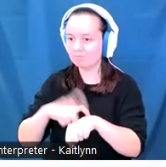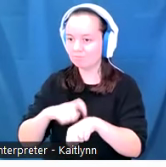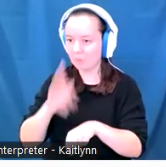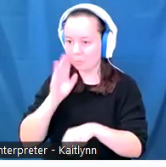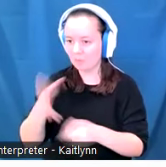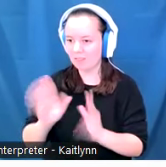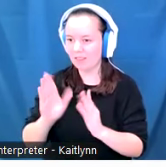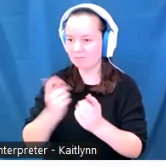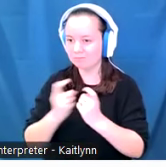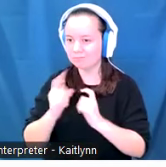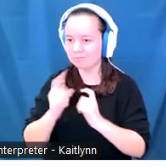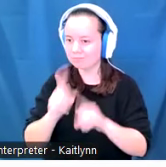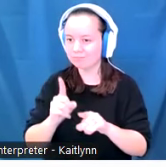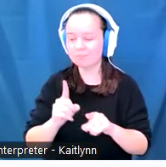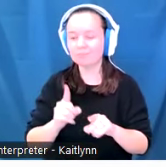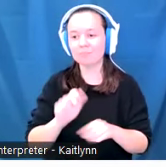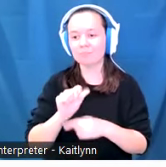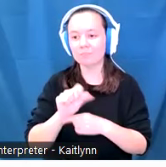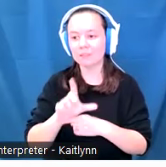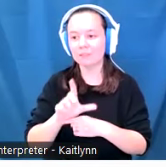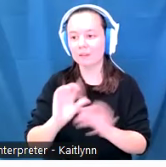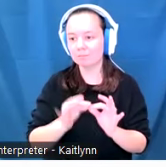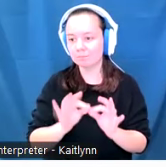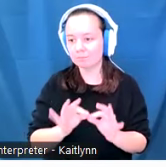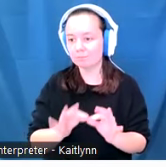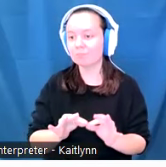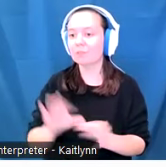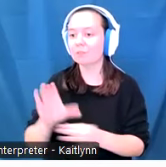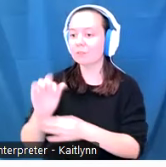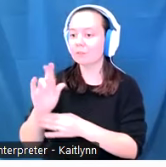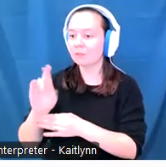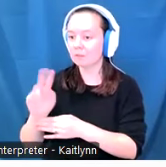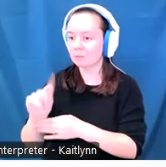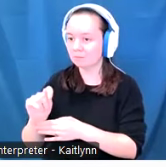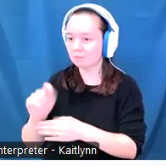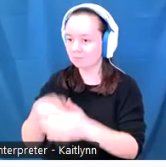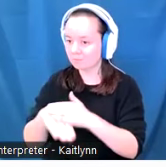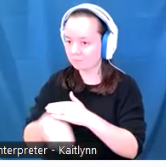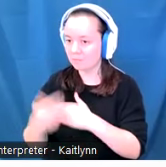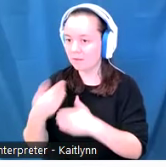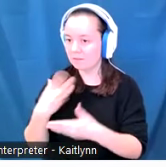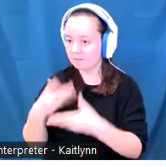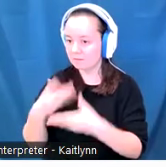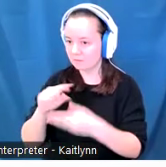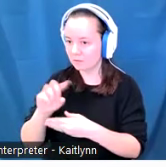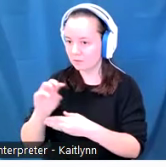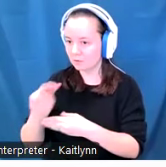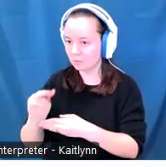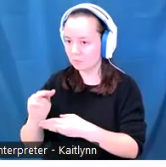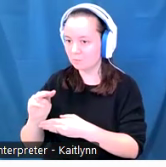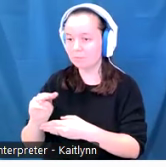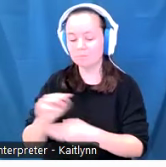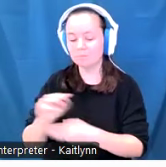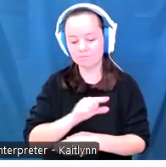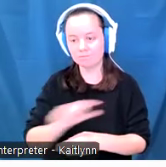have ASL interpretation and CART available. CART can be accessed within Zoom or using the link in the chat to open in a